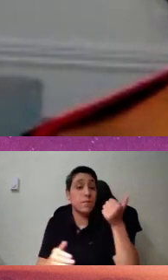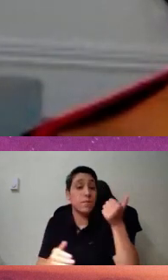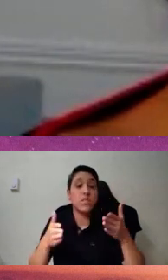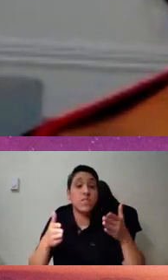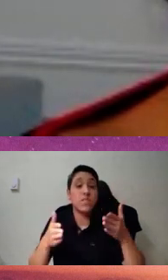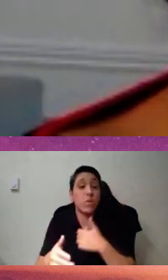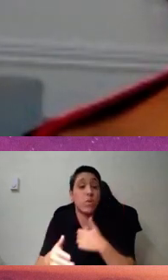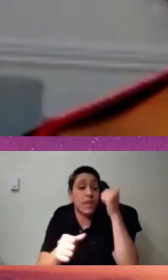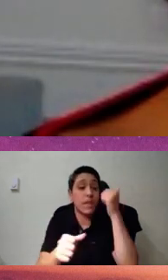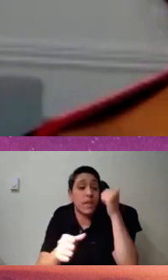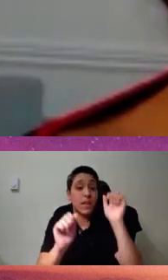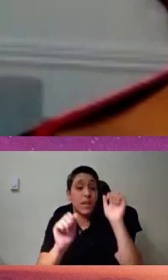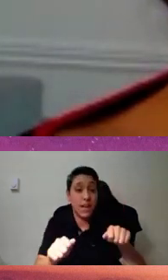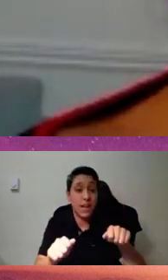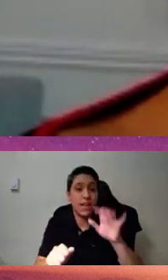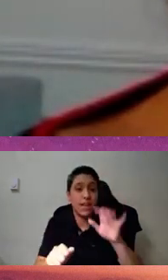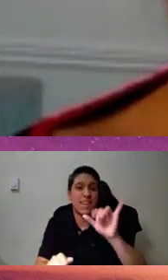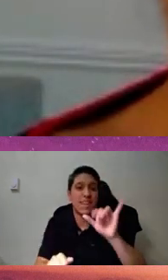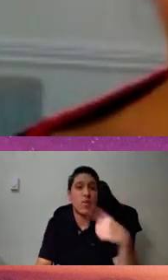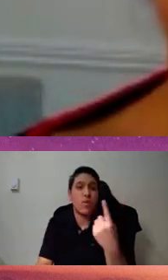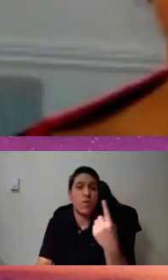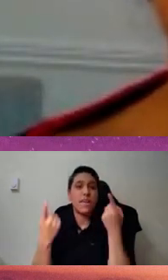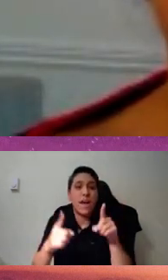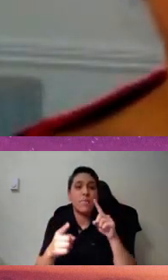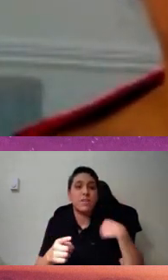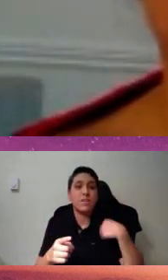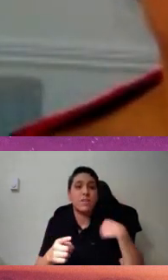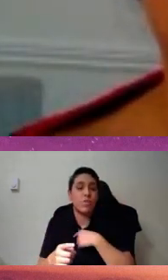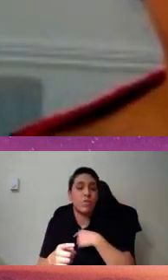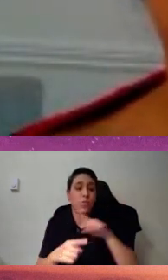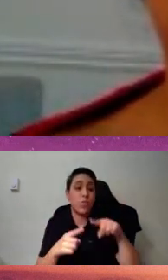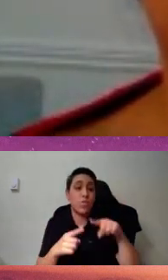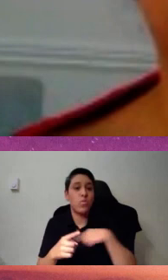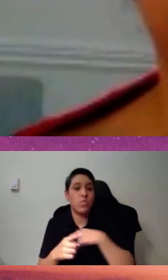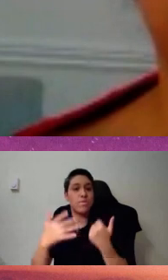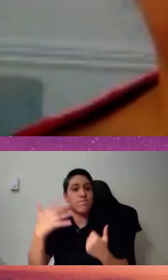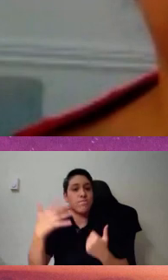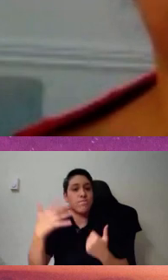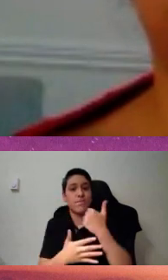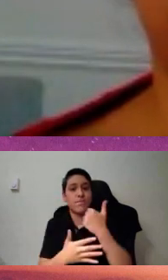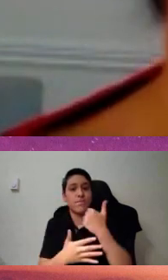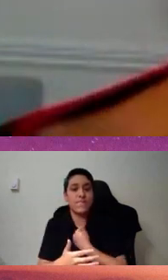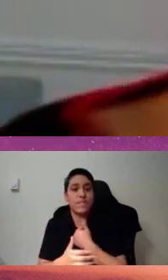prioritize ourselves first. Thank you.